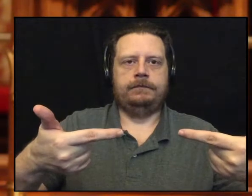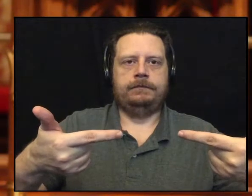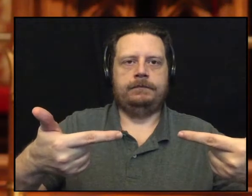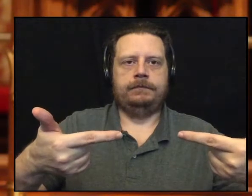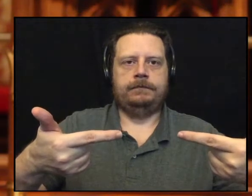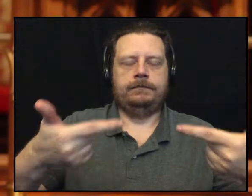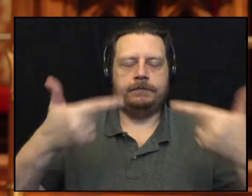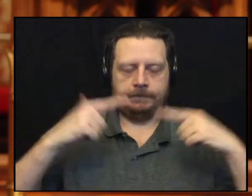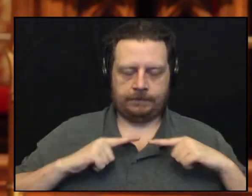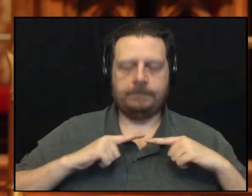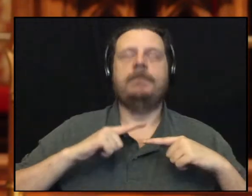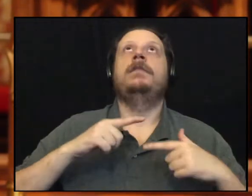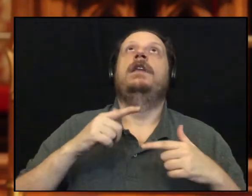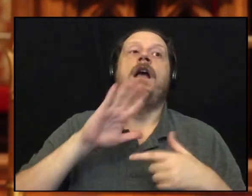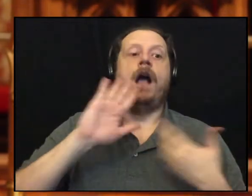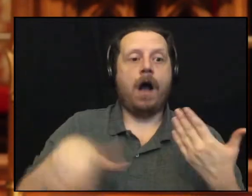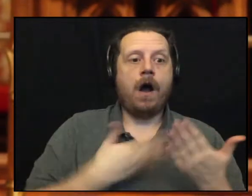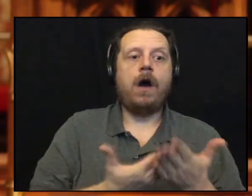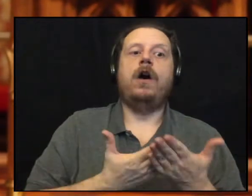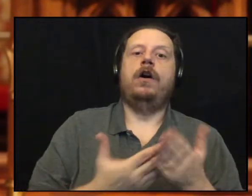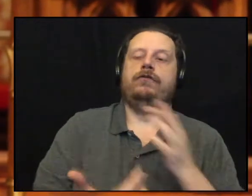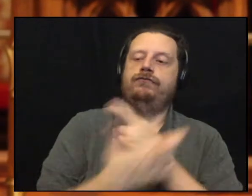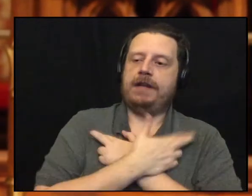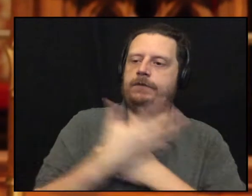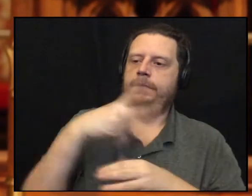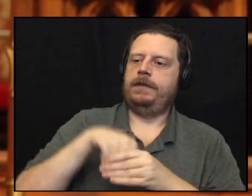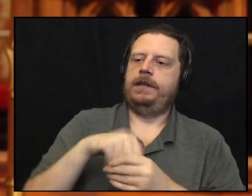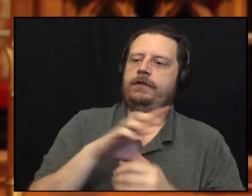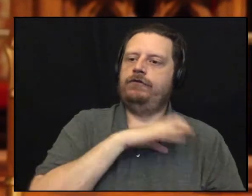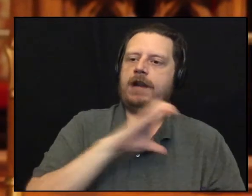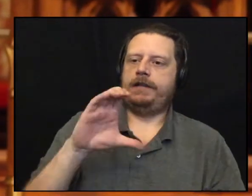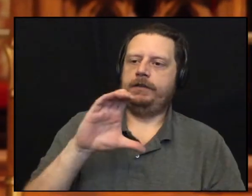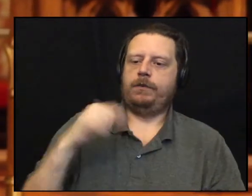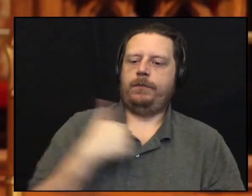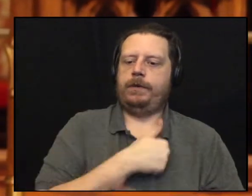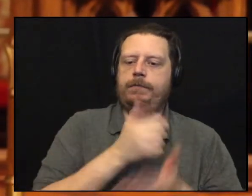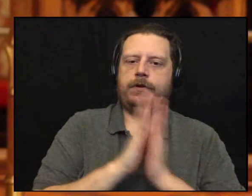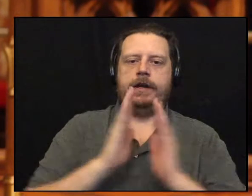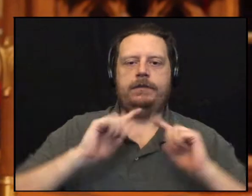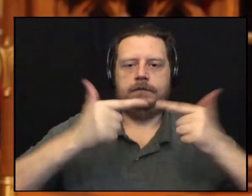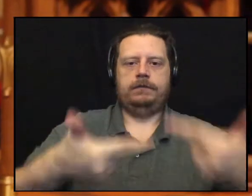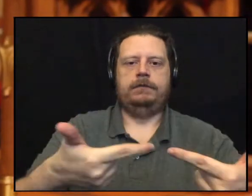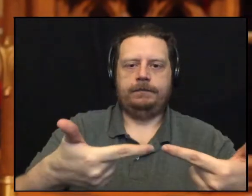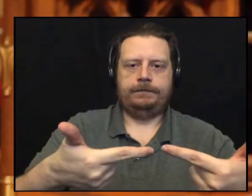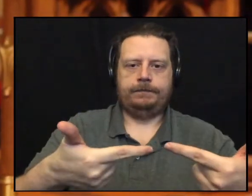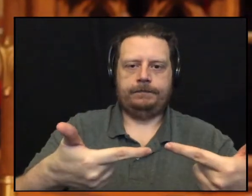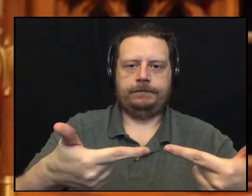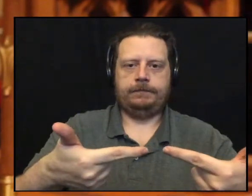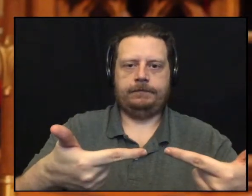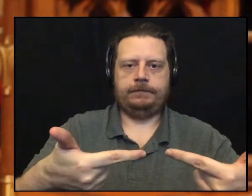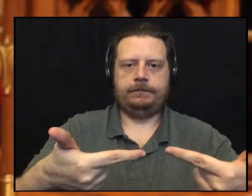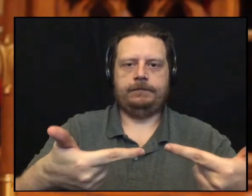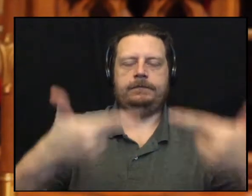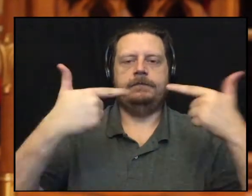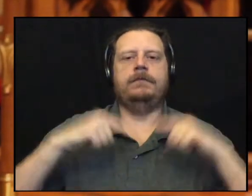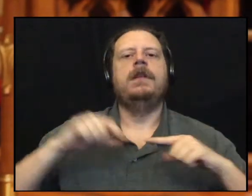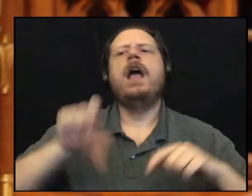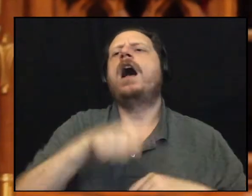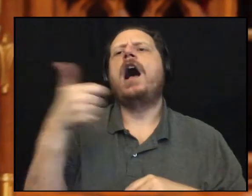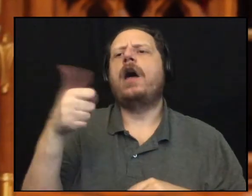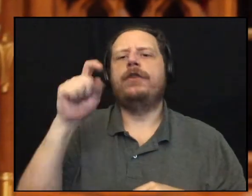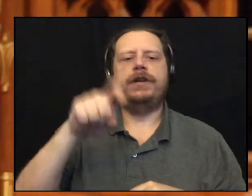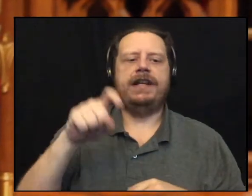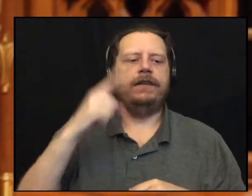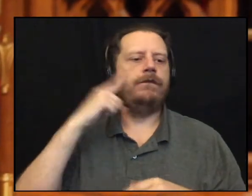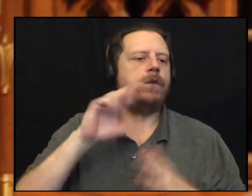May they be at rest in Christ, we pray. God receive our prayer. And for what else shall we as a